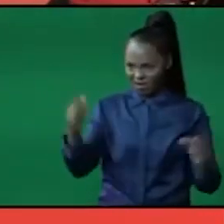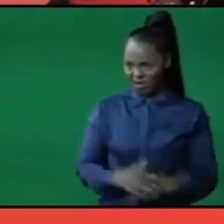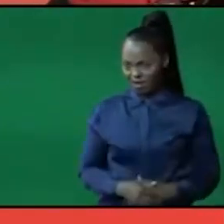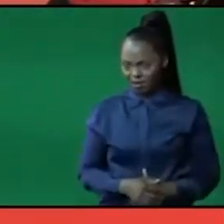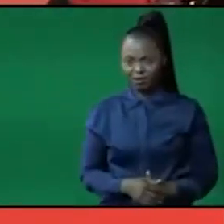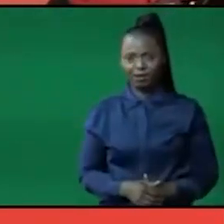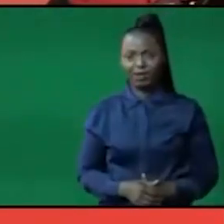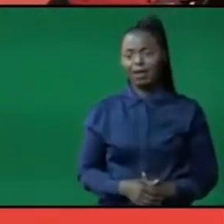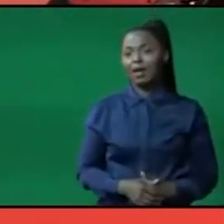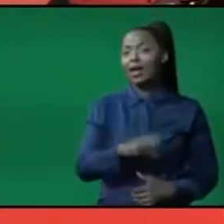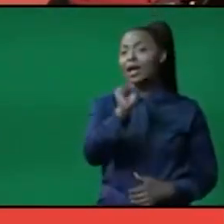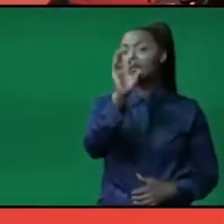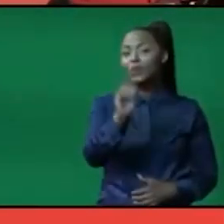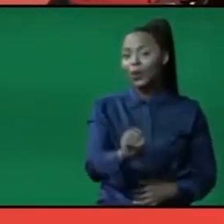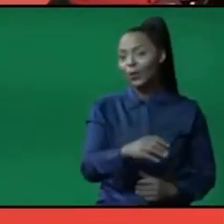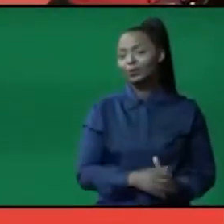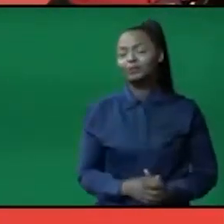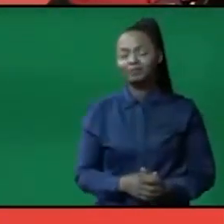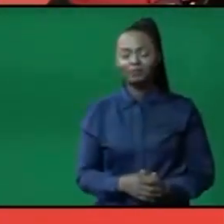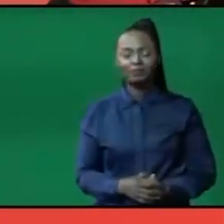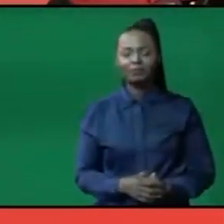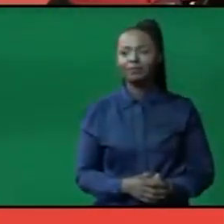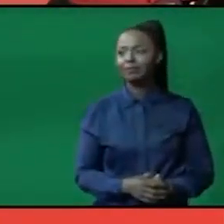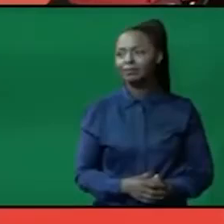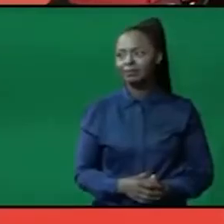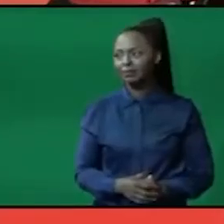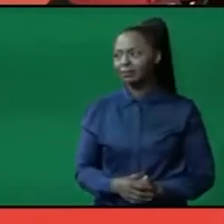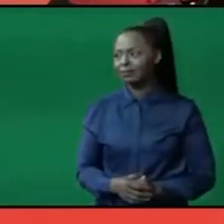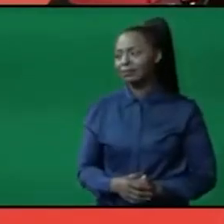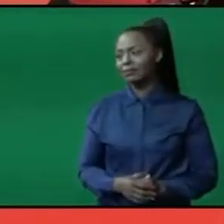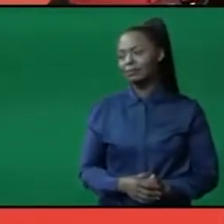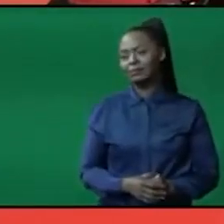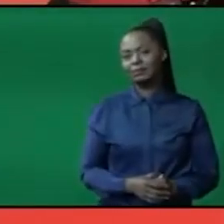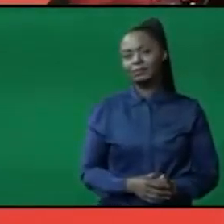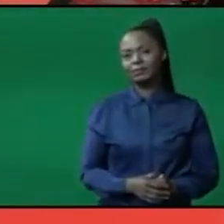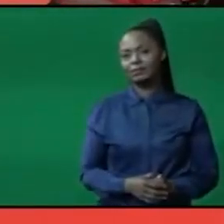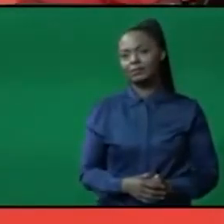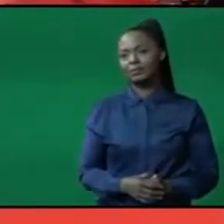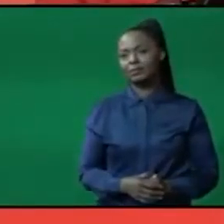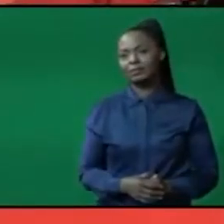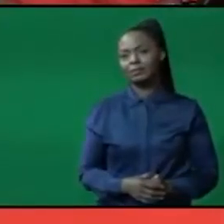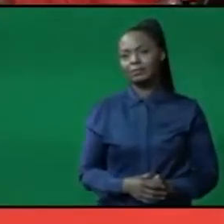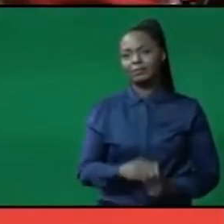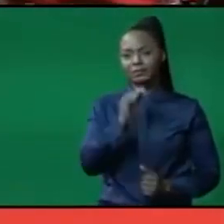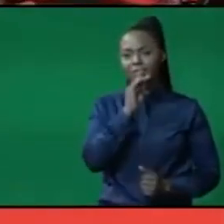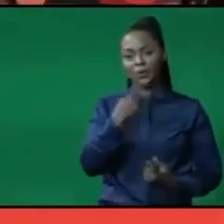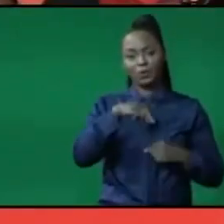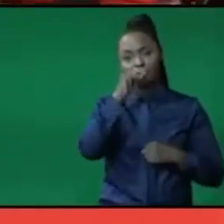So please, we are not riding on a high horse.